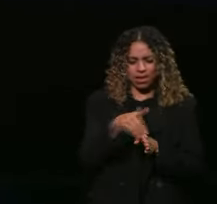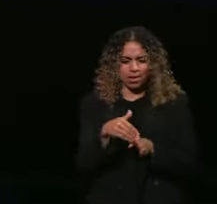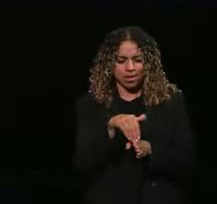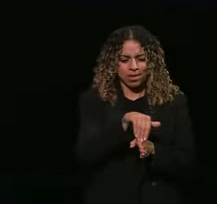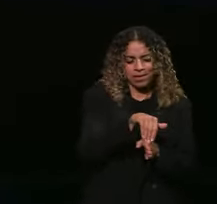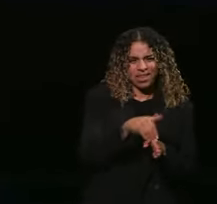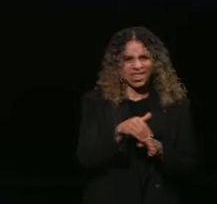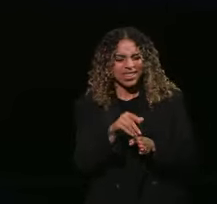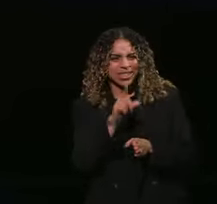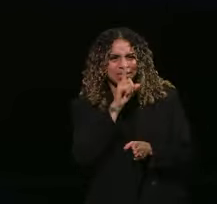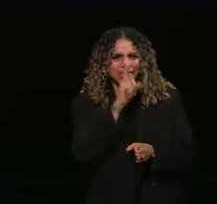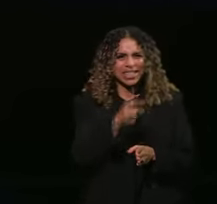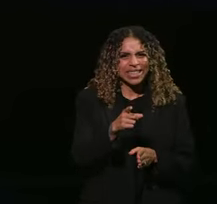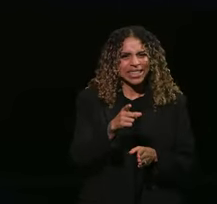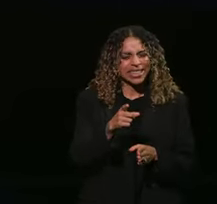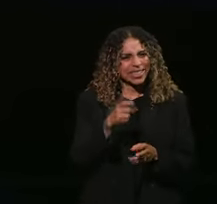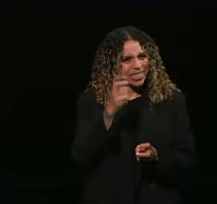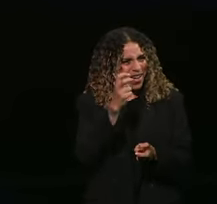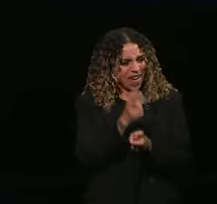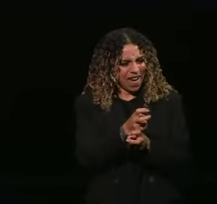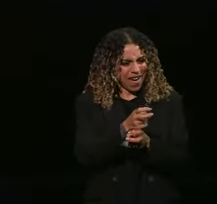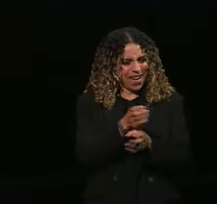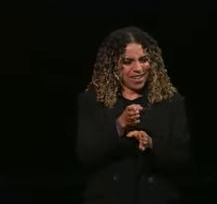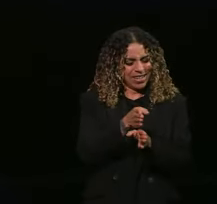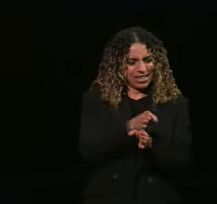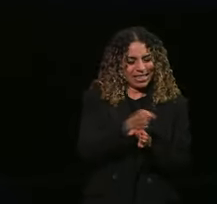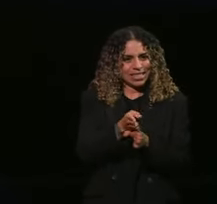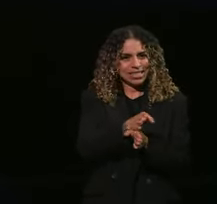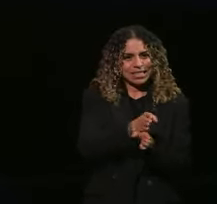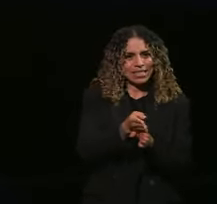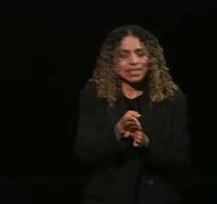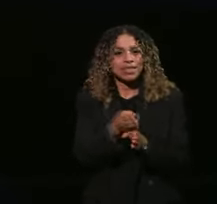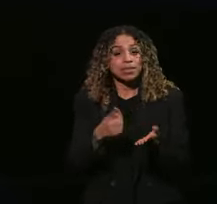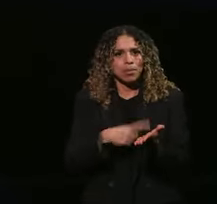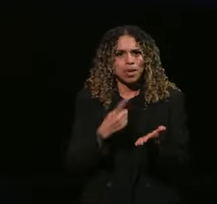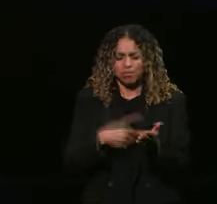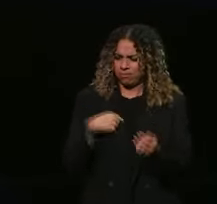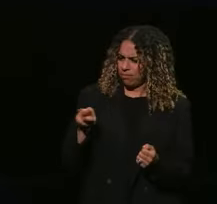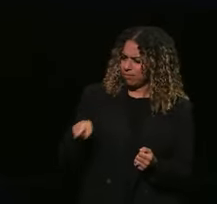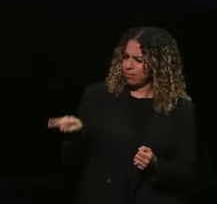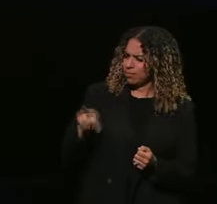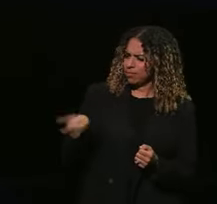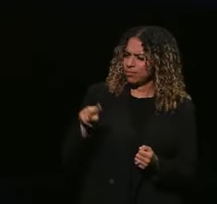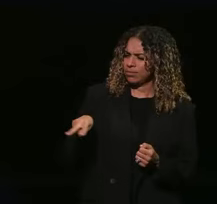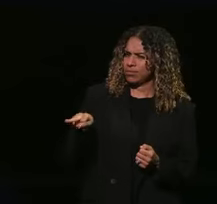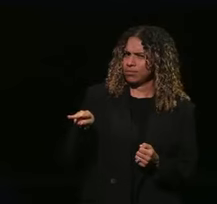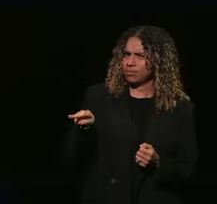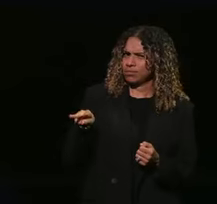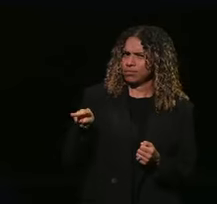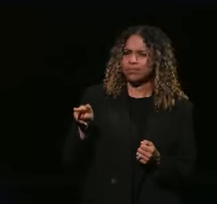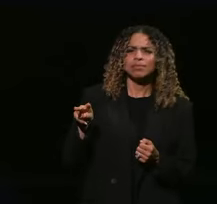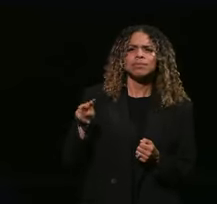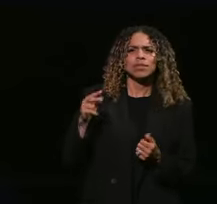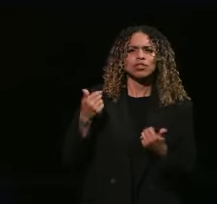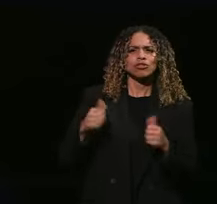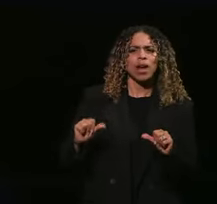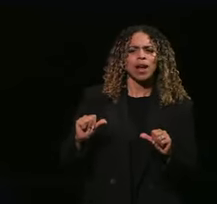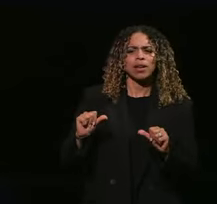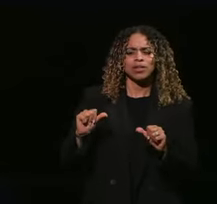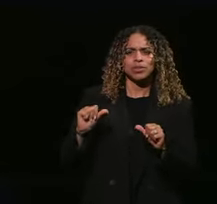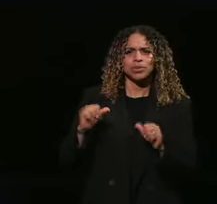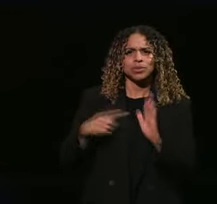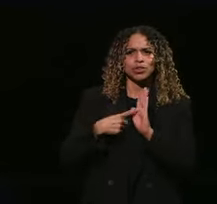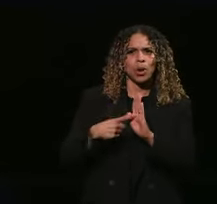line. That at times I found myself questioning, is this a moment of reenactment or is this a moment